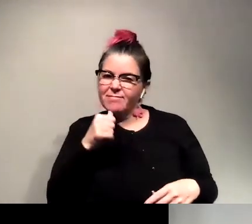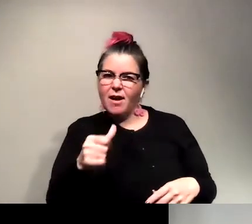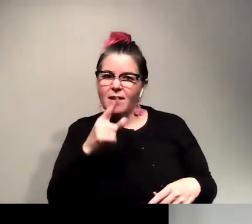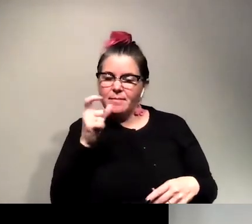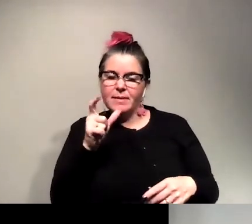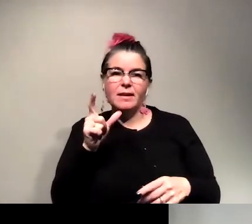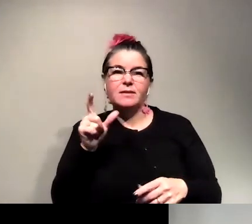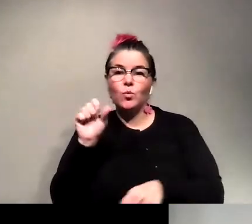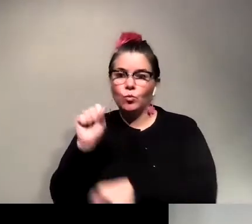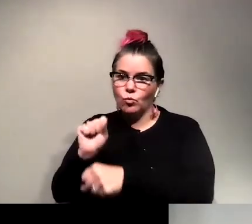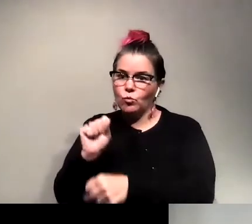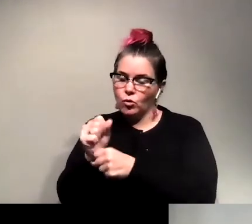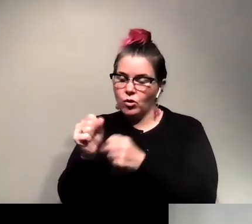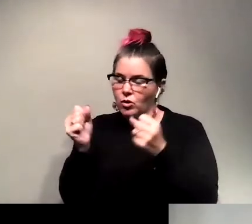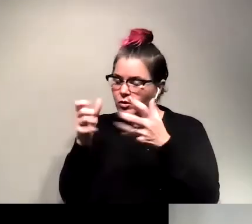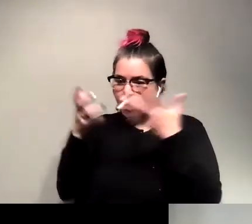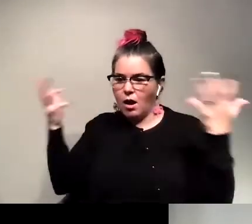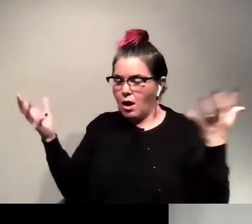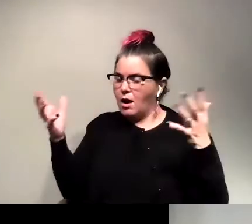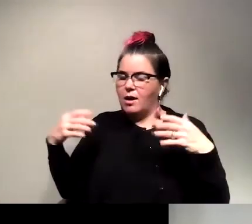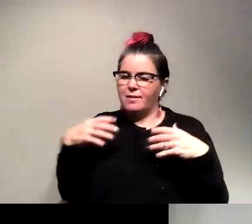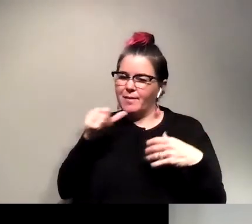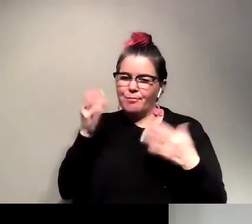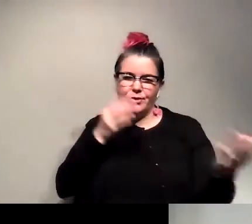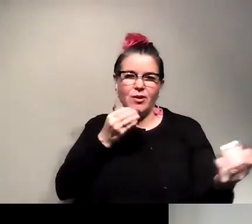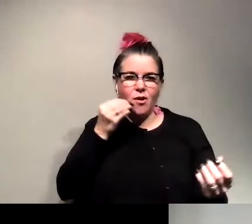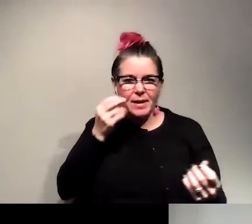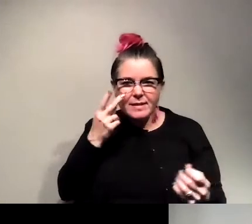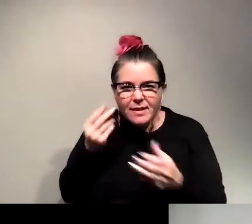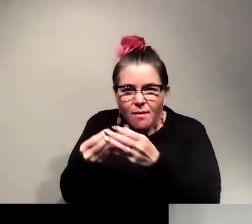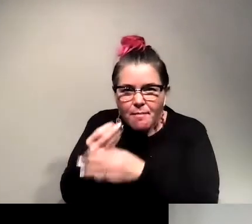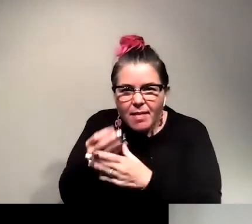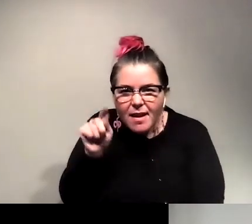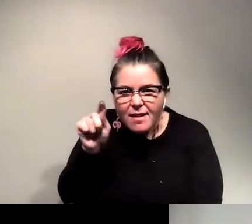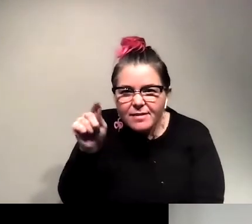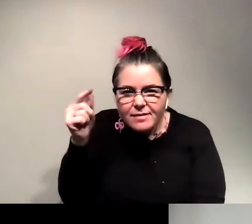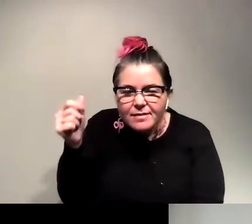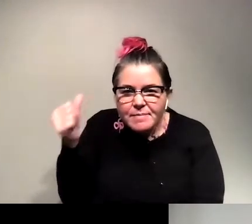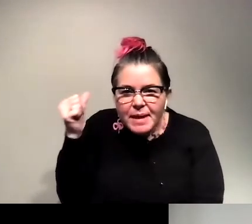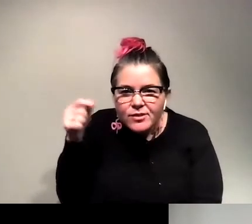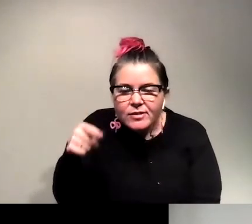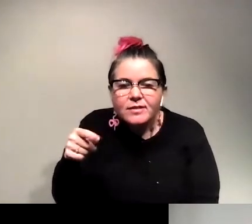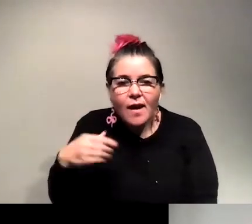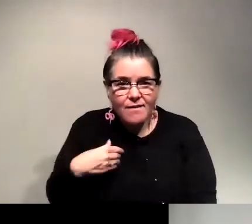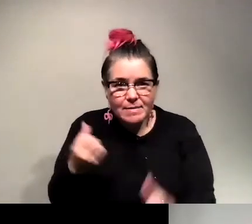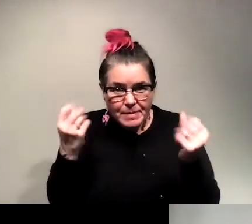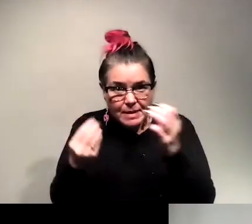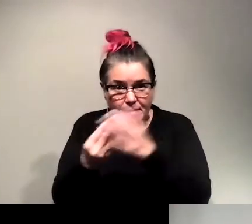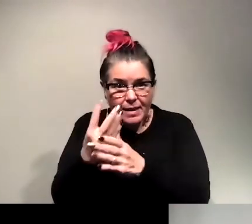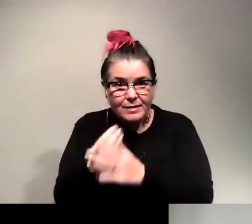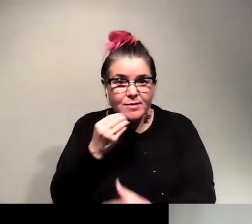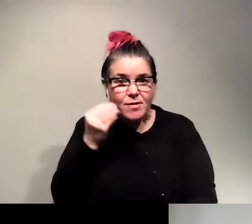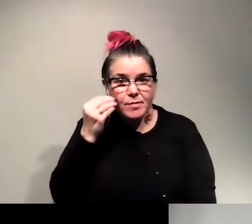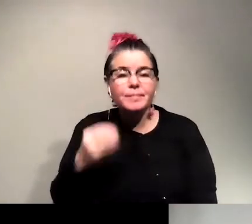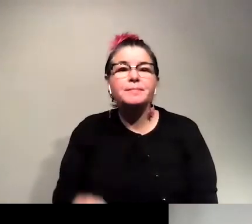science at work. I don't bring it home. Do you have, I can already see there's like a plant right in the background. Do you have a lot of plants at home? So I live